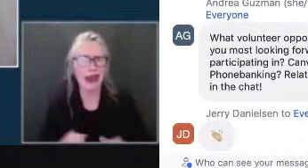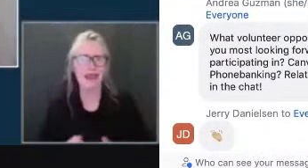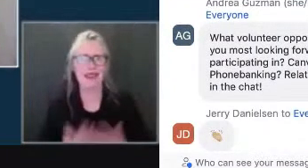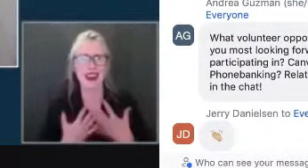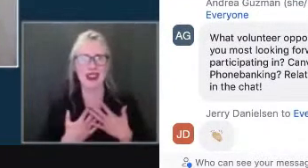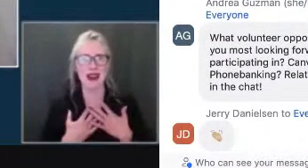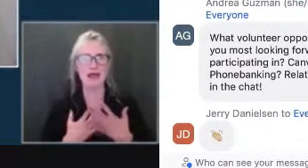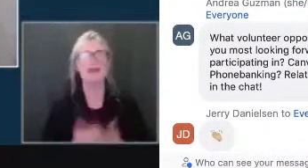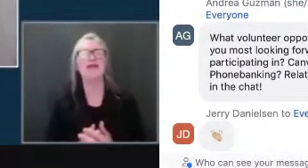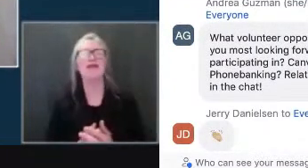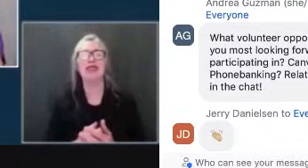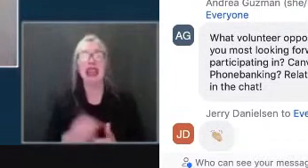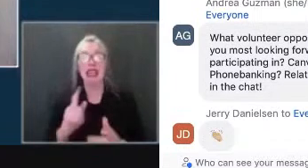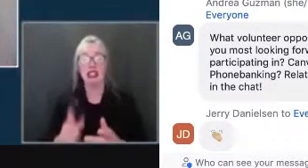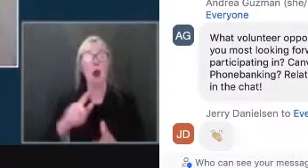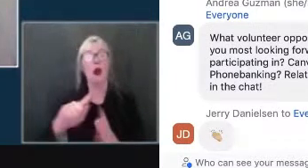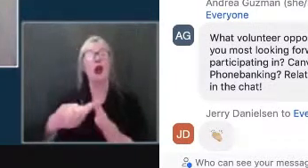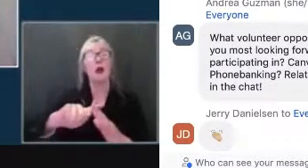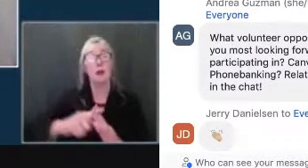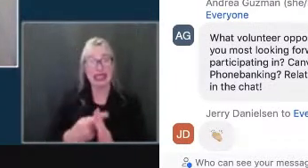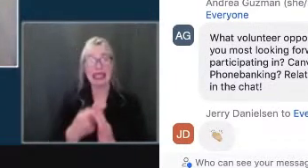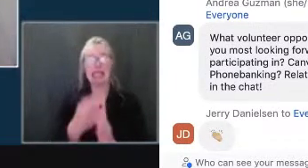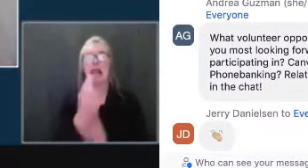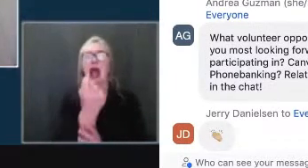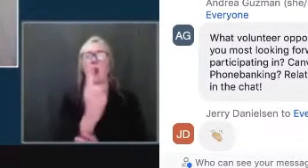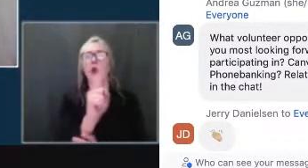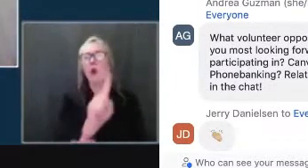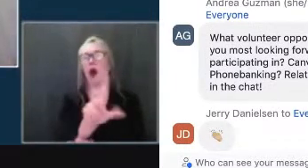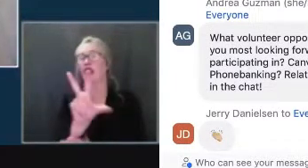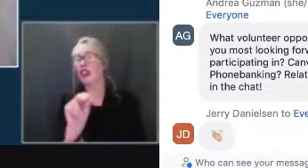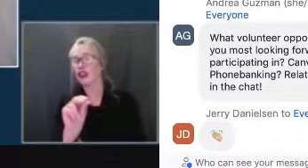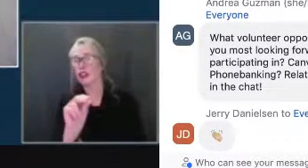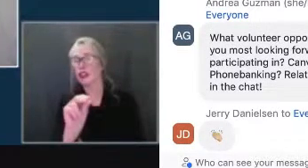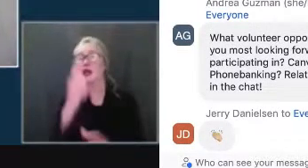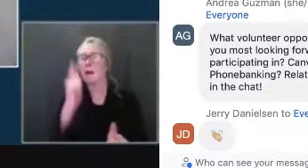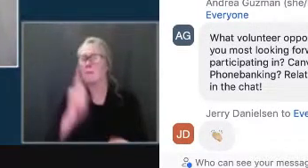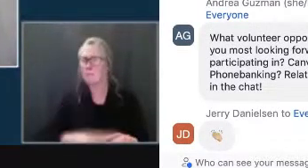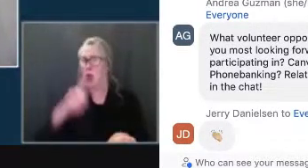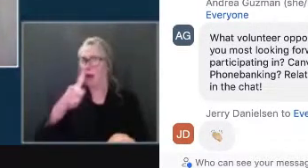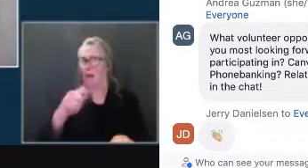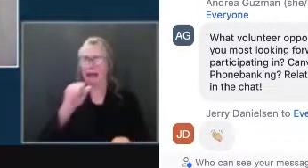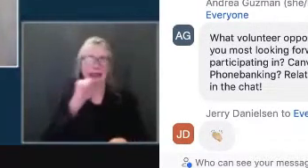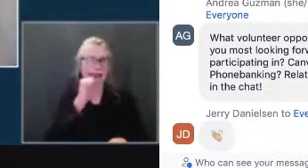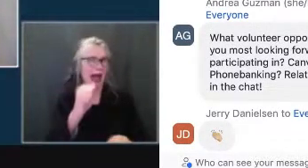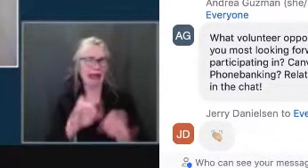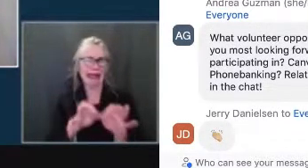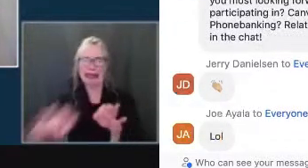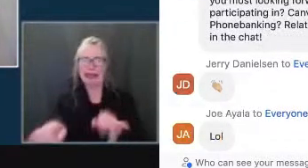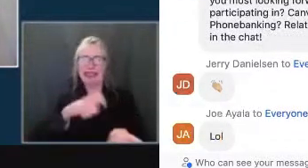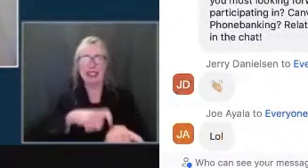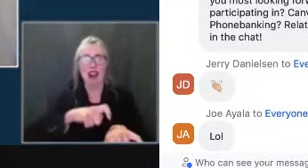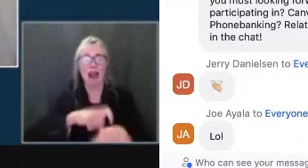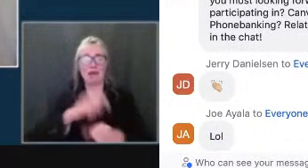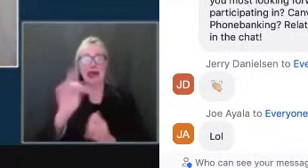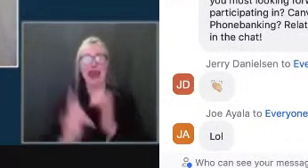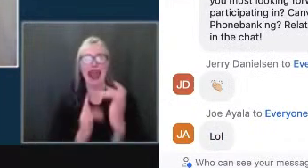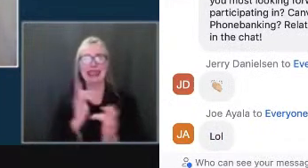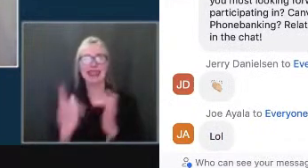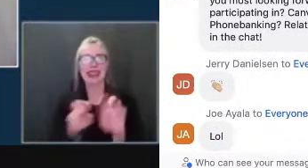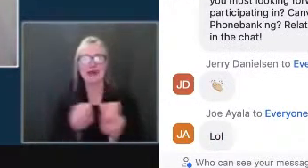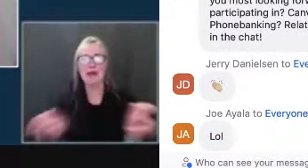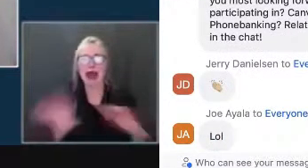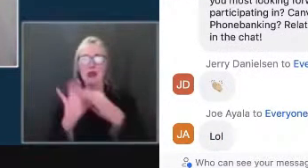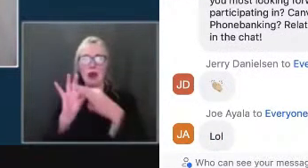2 begins promptly at 1:30, not Persian Standard Time, promptly at 1:30, with an exciting panel about women's leadership that you won't want to